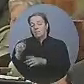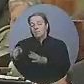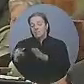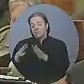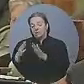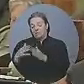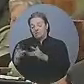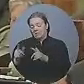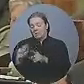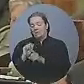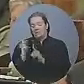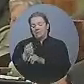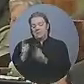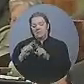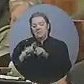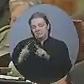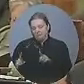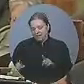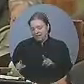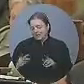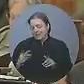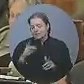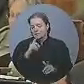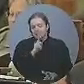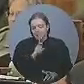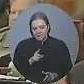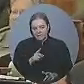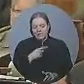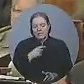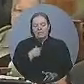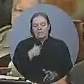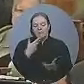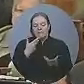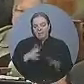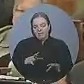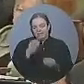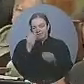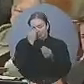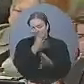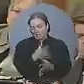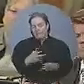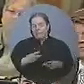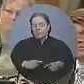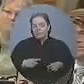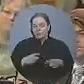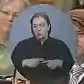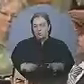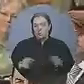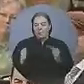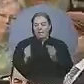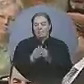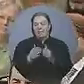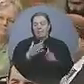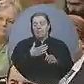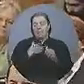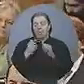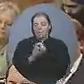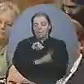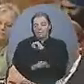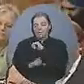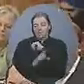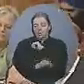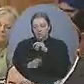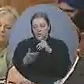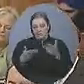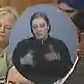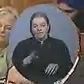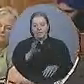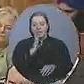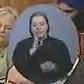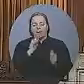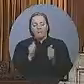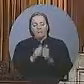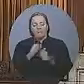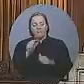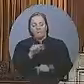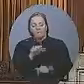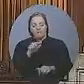brief the Honourable Member through my staff on the situation. I have spoken with the Manitoba government about the situation.